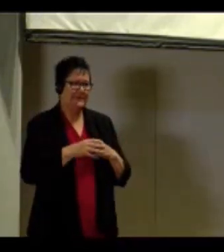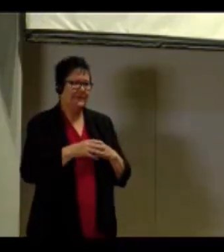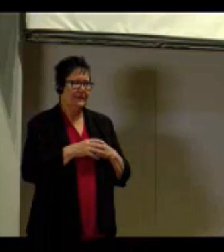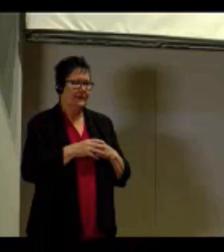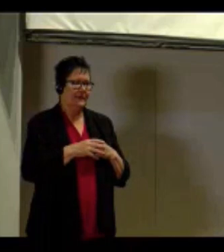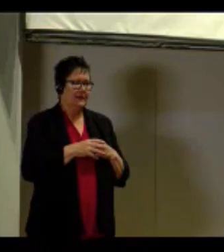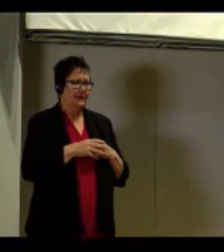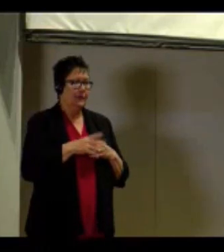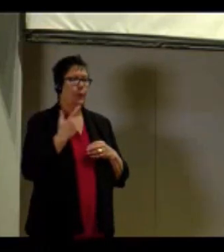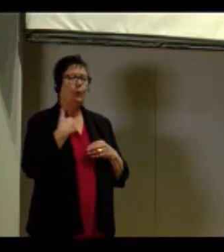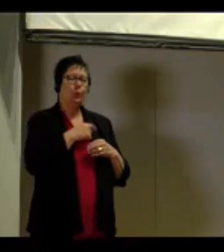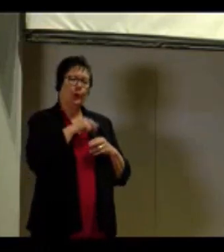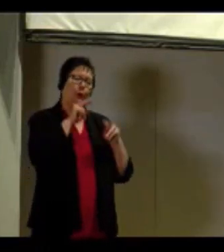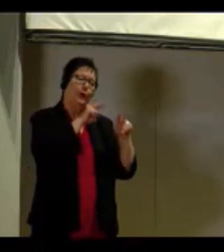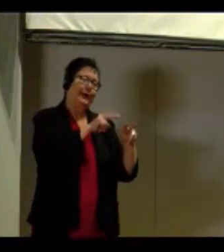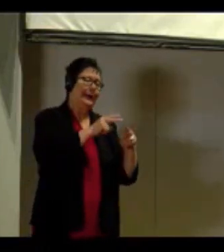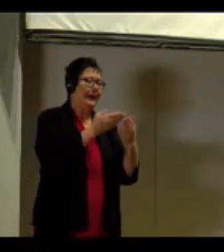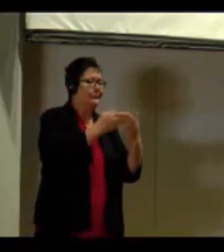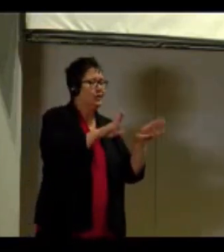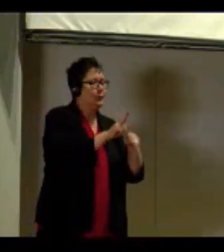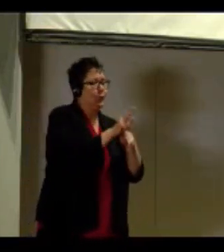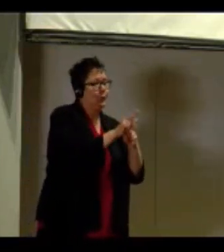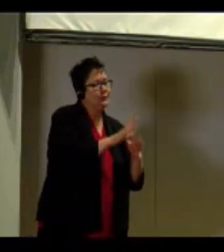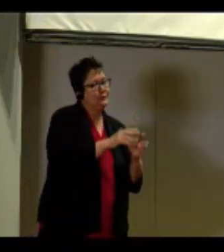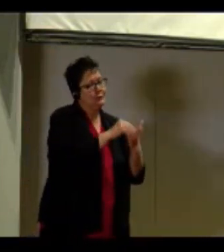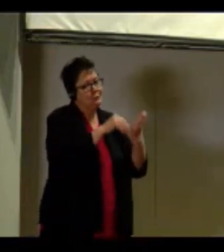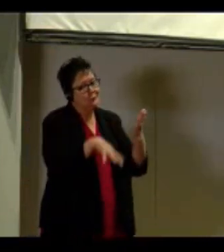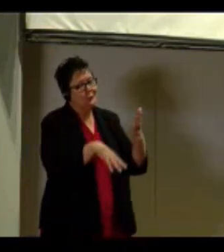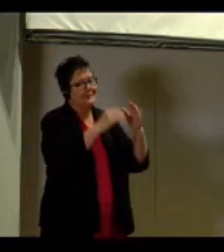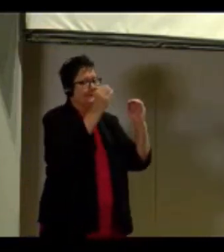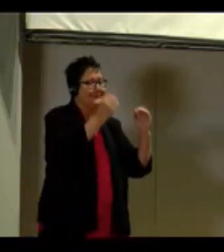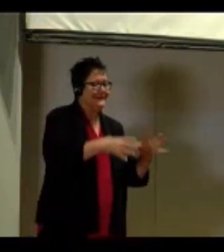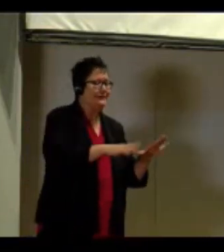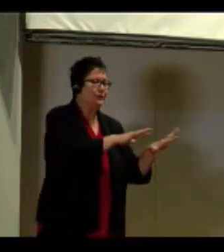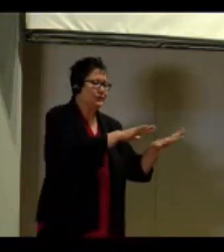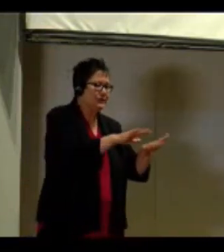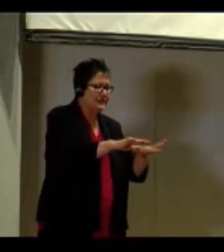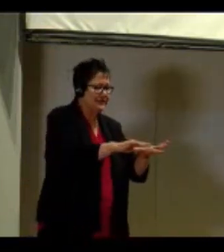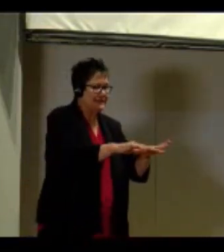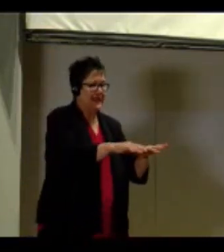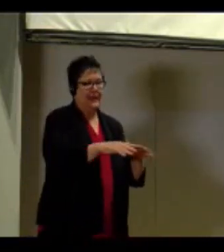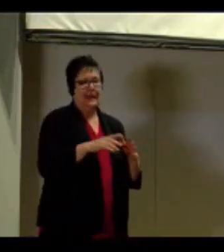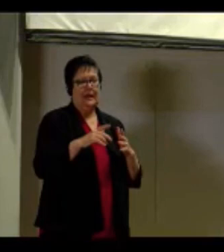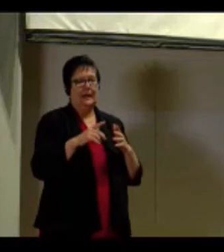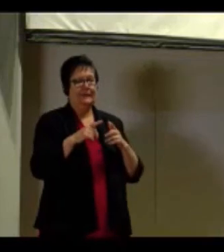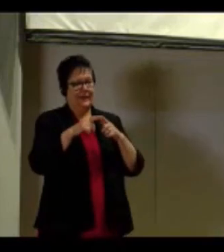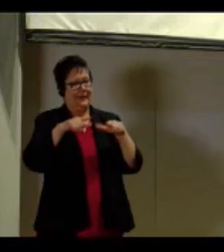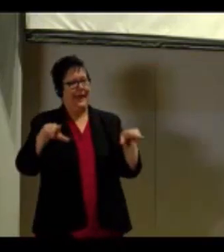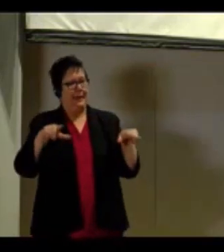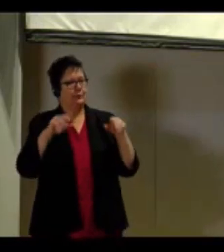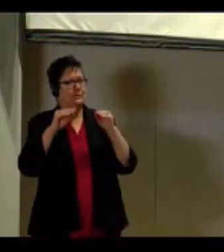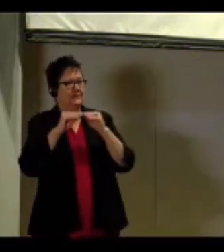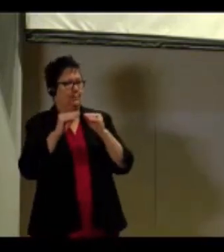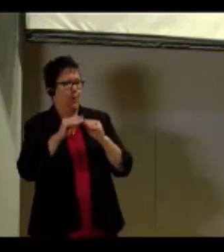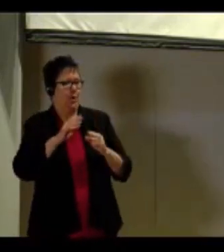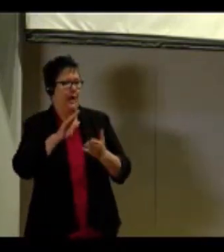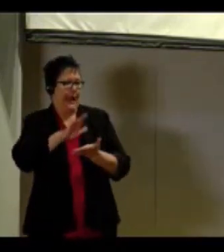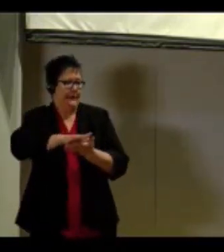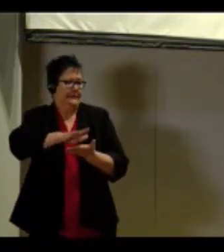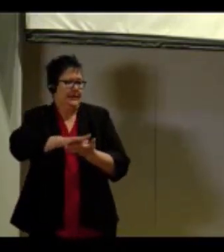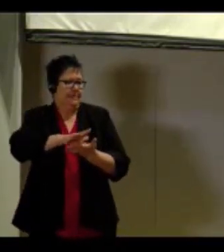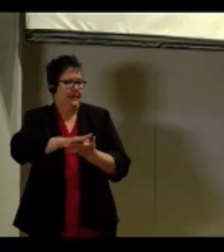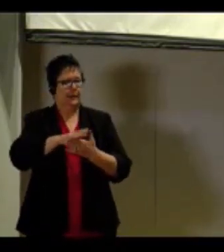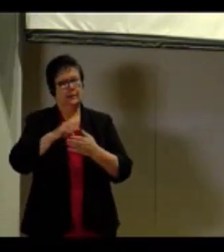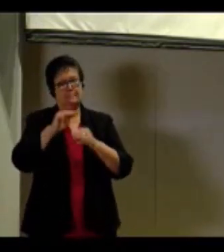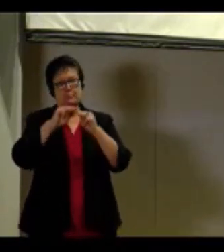at is more a general user, students, teachers, and the language is usually more academic, museum or for particular